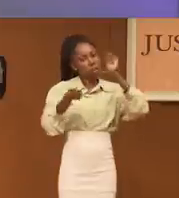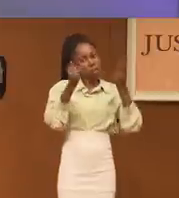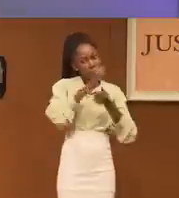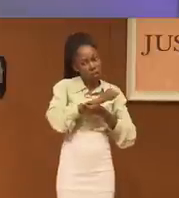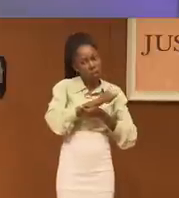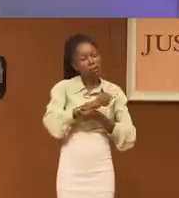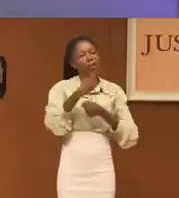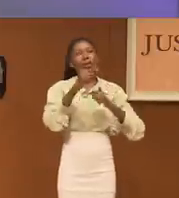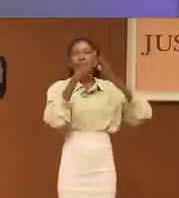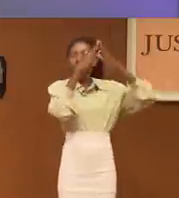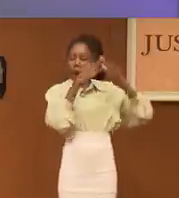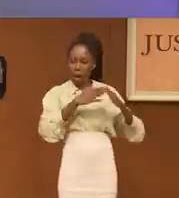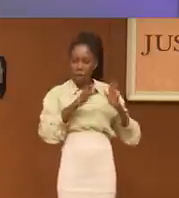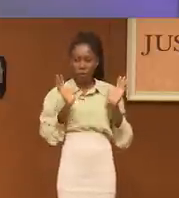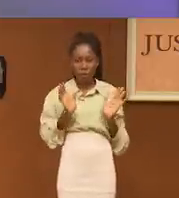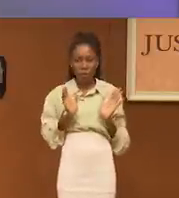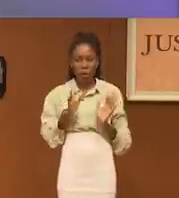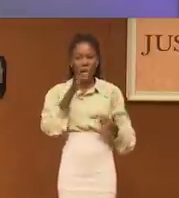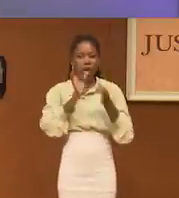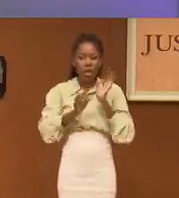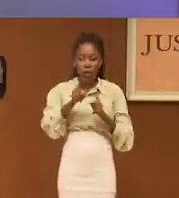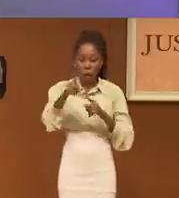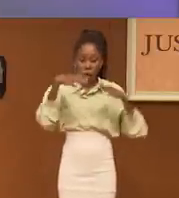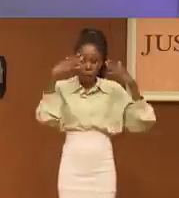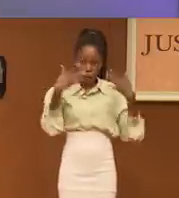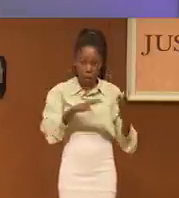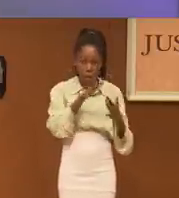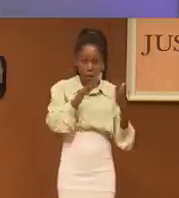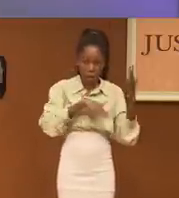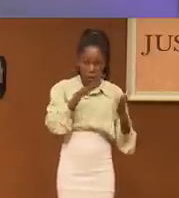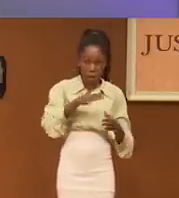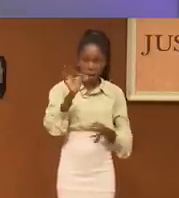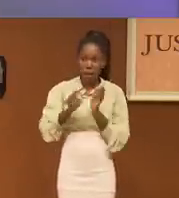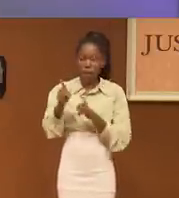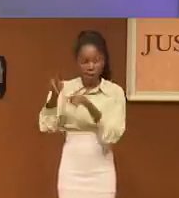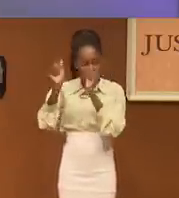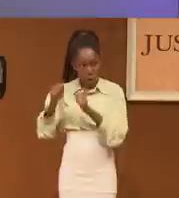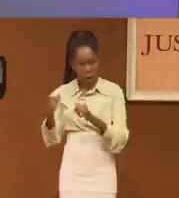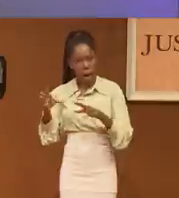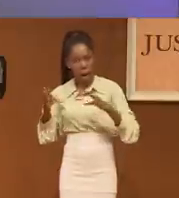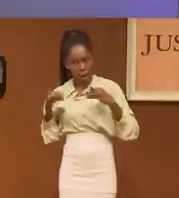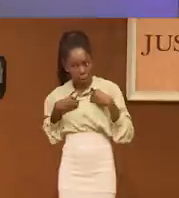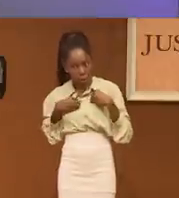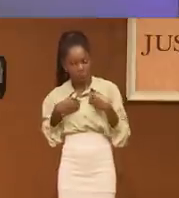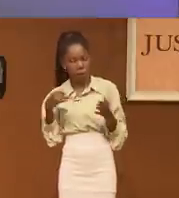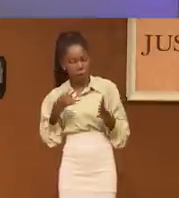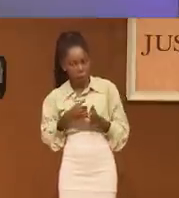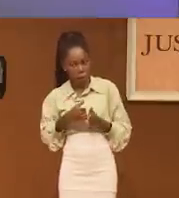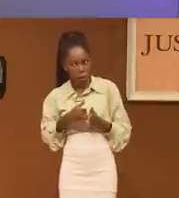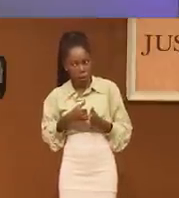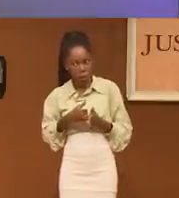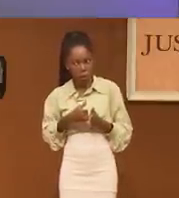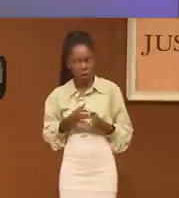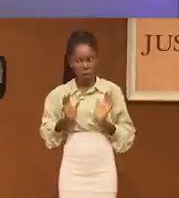us time to renovate the place. Even after we finish, if you can take our price, we can give it back to you. But move